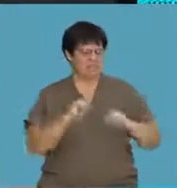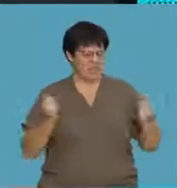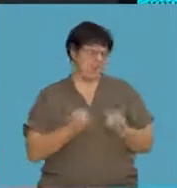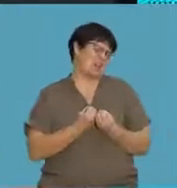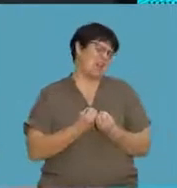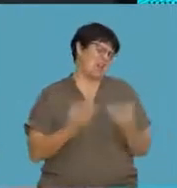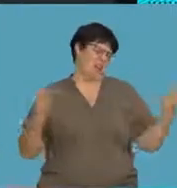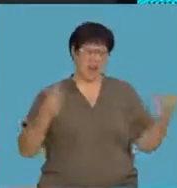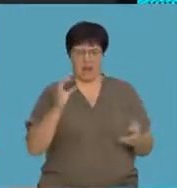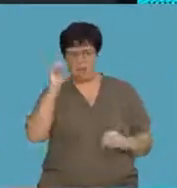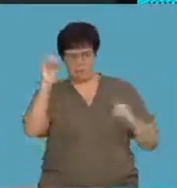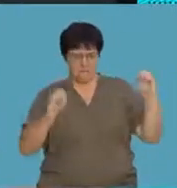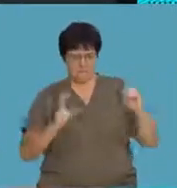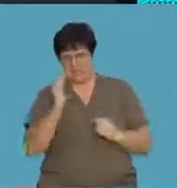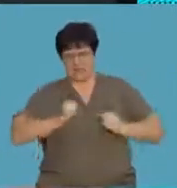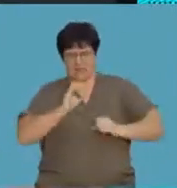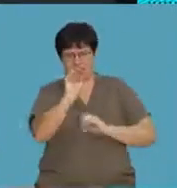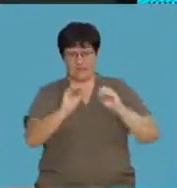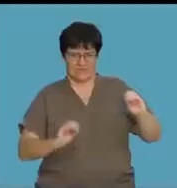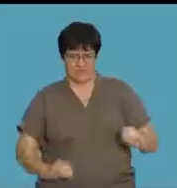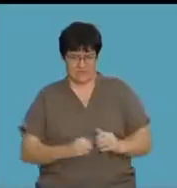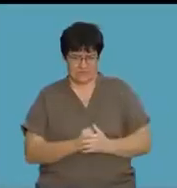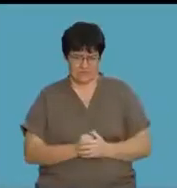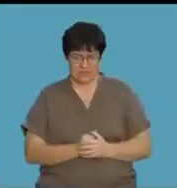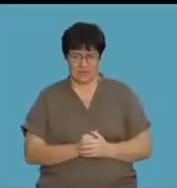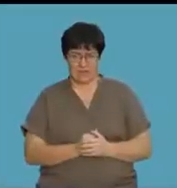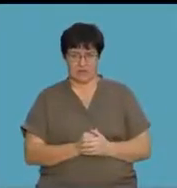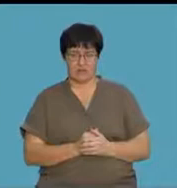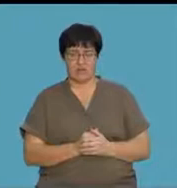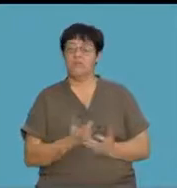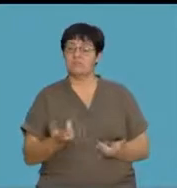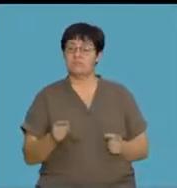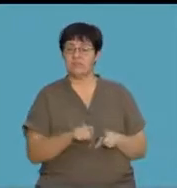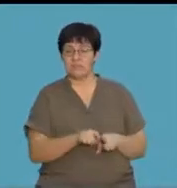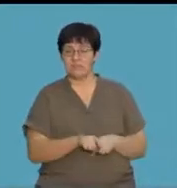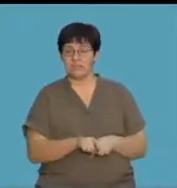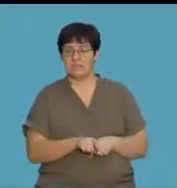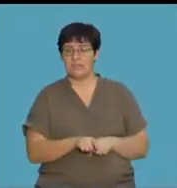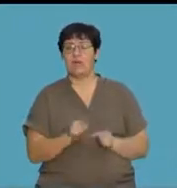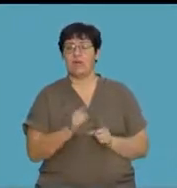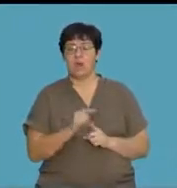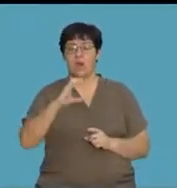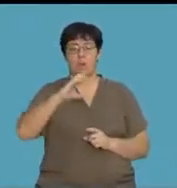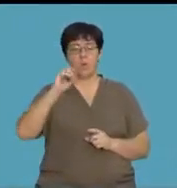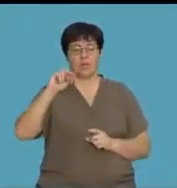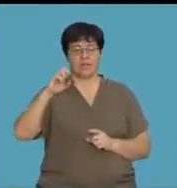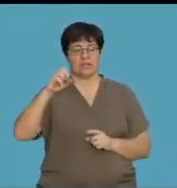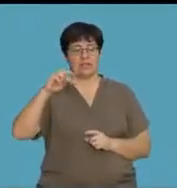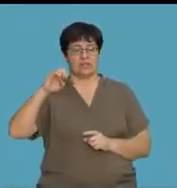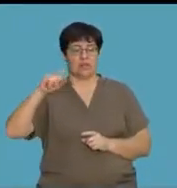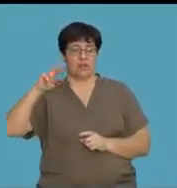lot of spaces in between these particles, right? And also, we can safely say that they have a specific